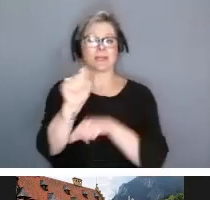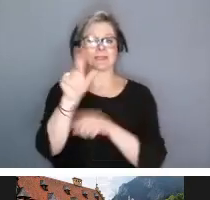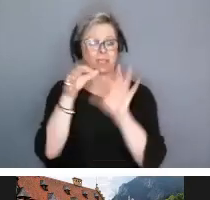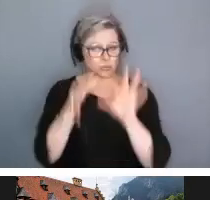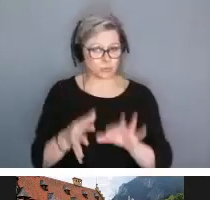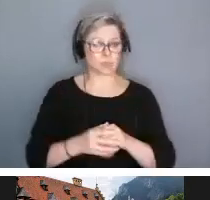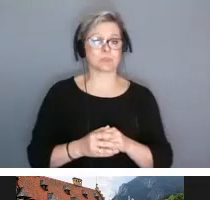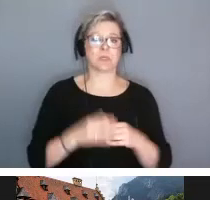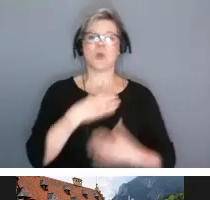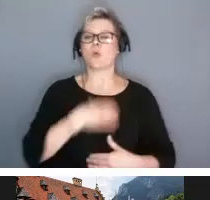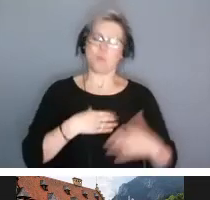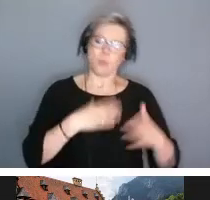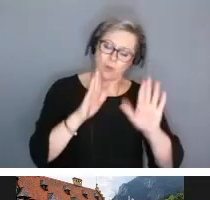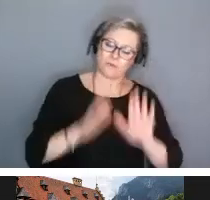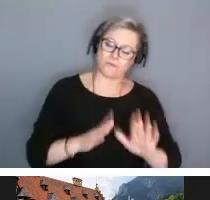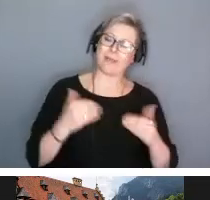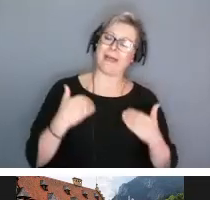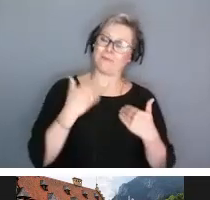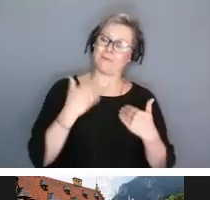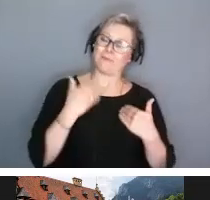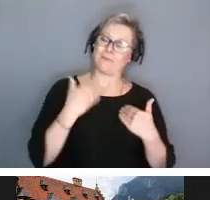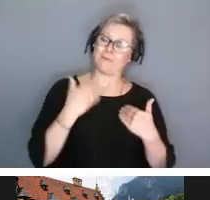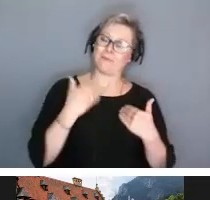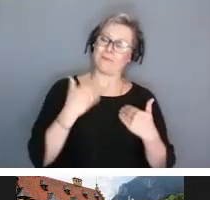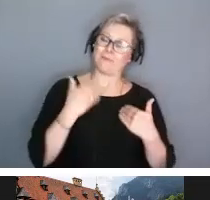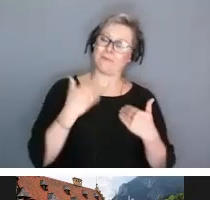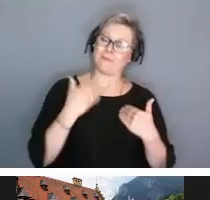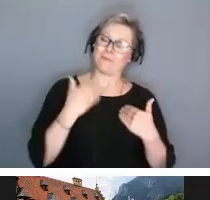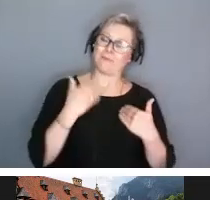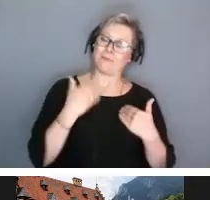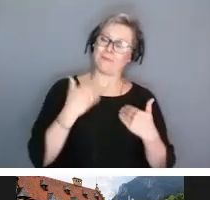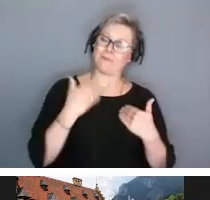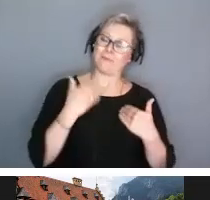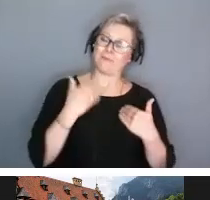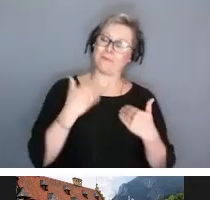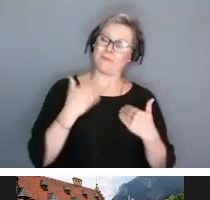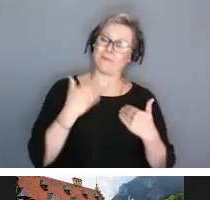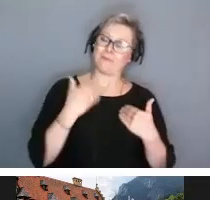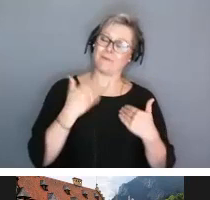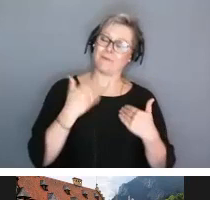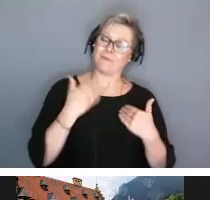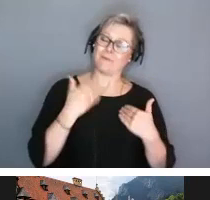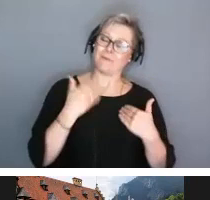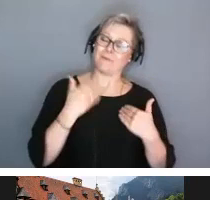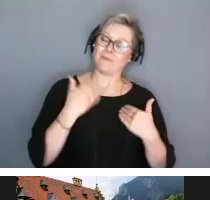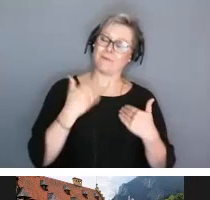We wish everyone a great day and we hope to see you at our next webinar. Thank you. Thank you.